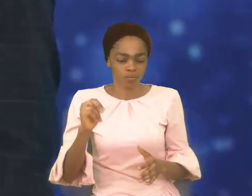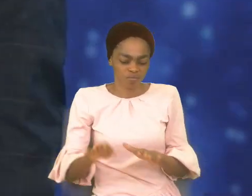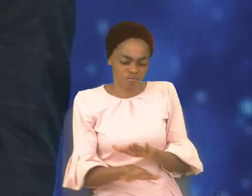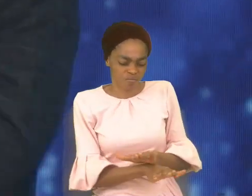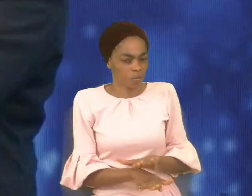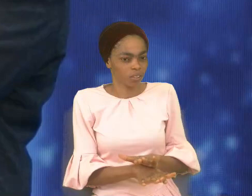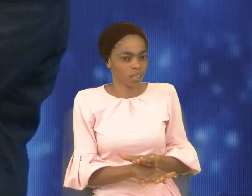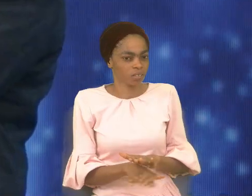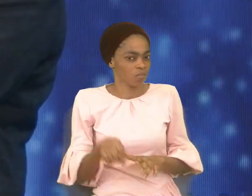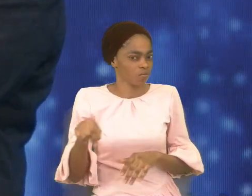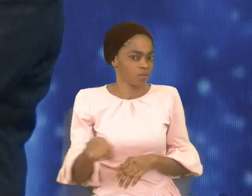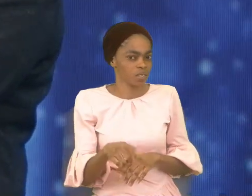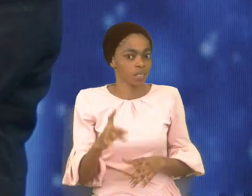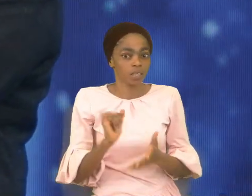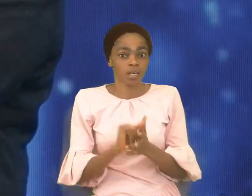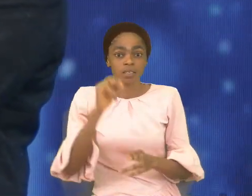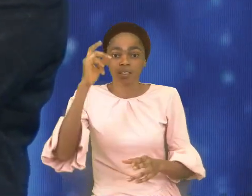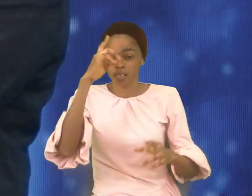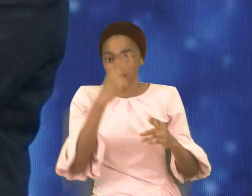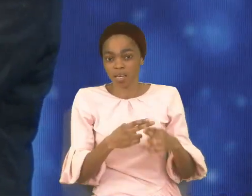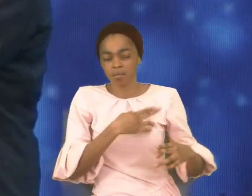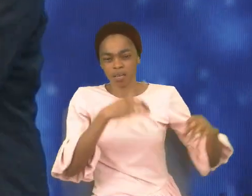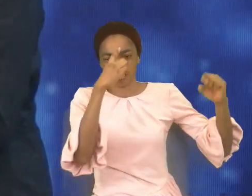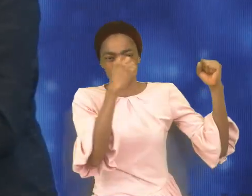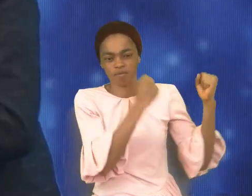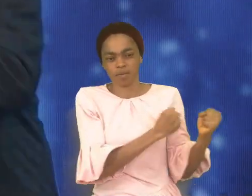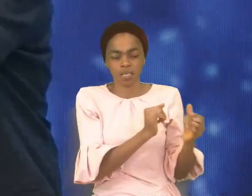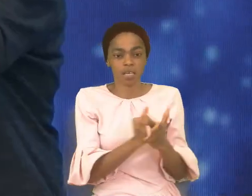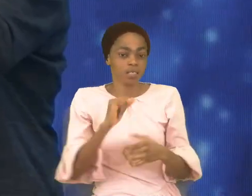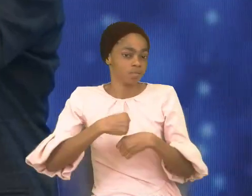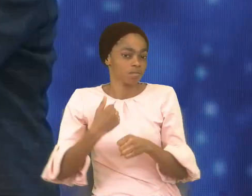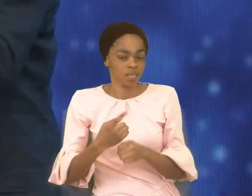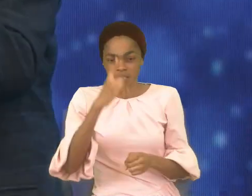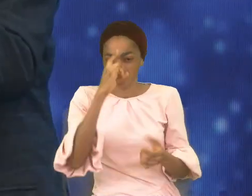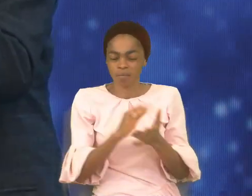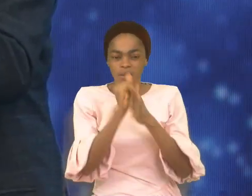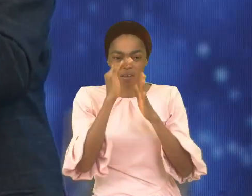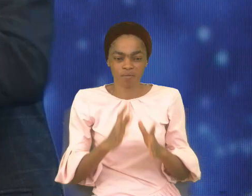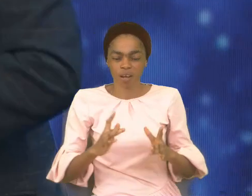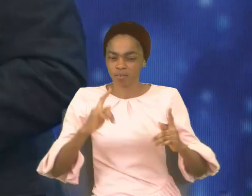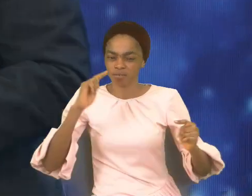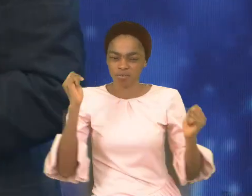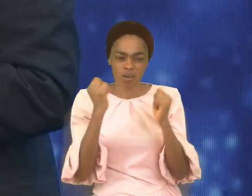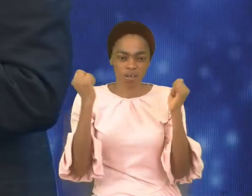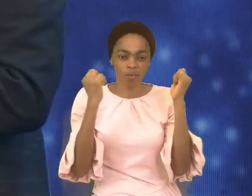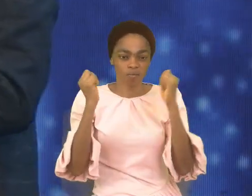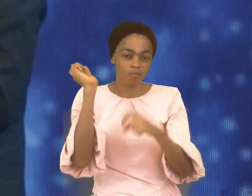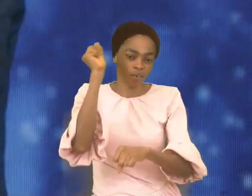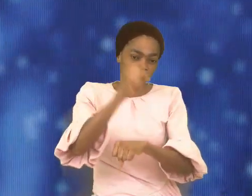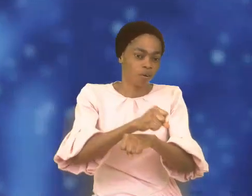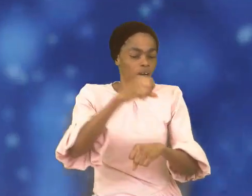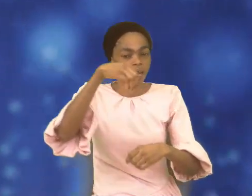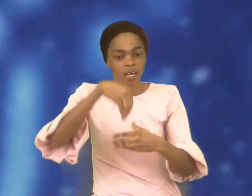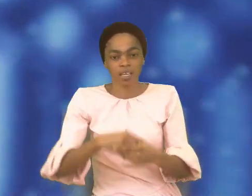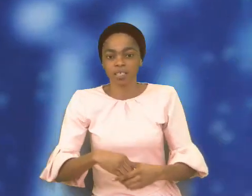a believer triumph in trial and tribulation, the faith that quenches the